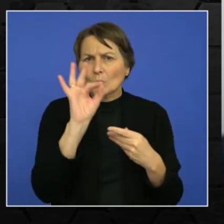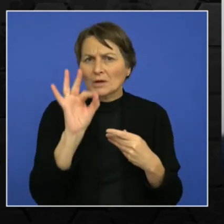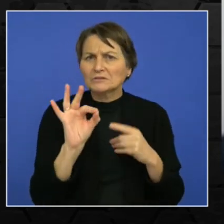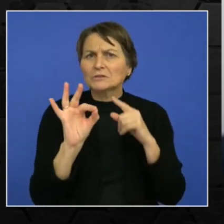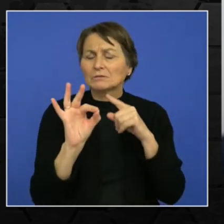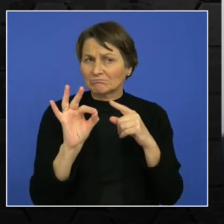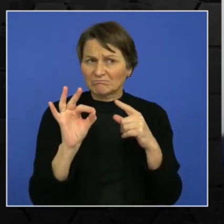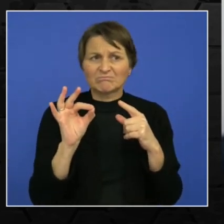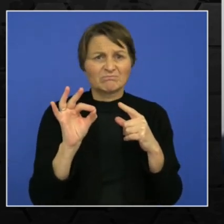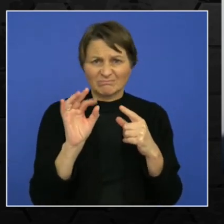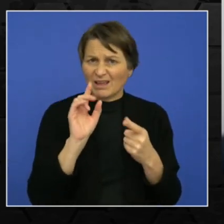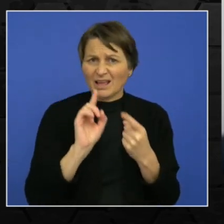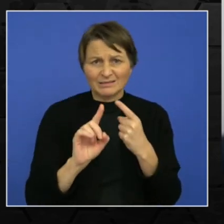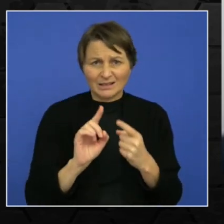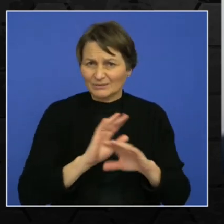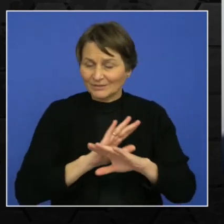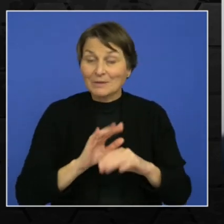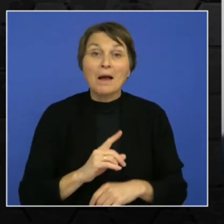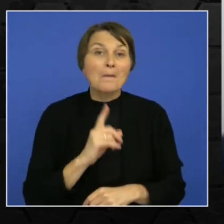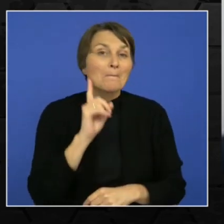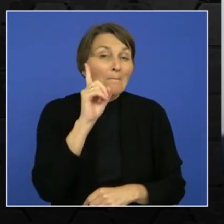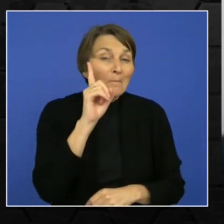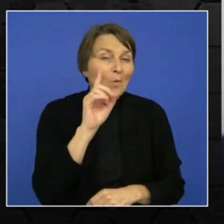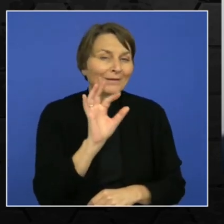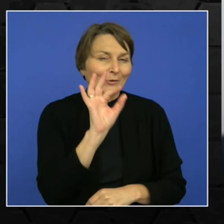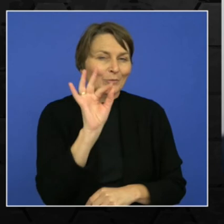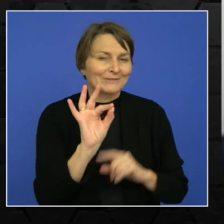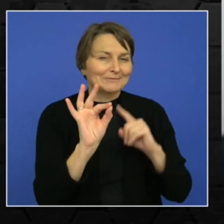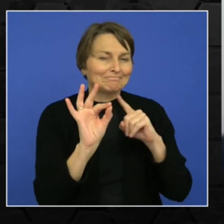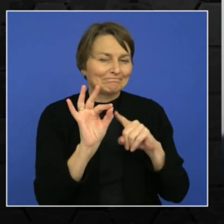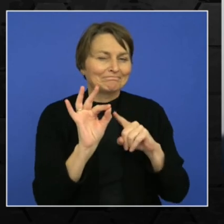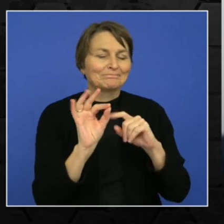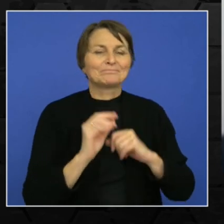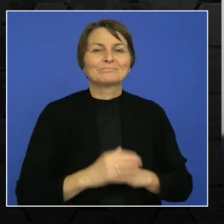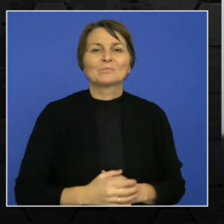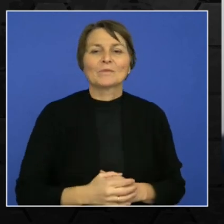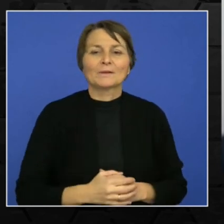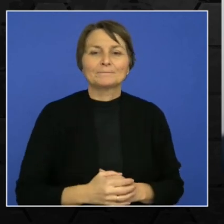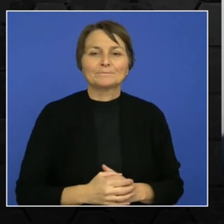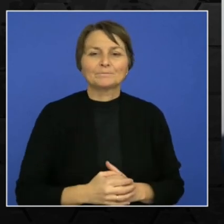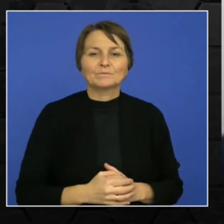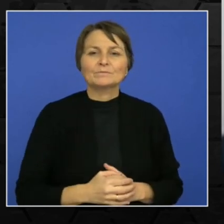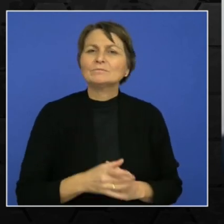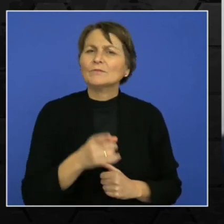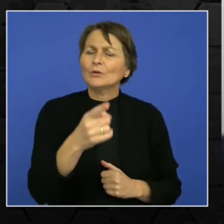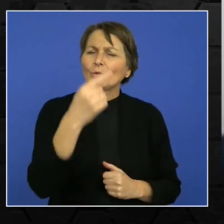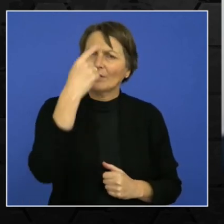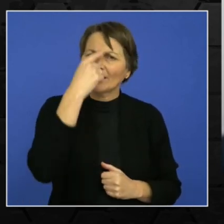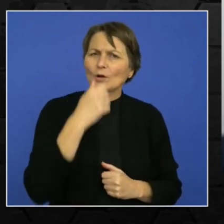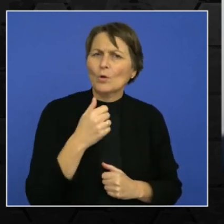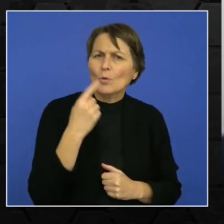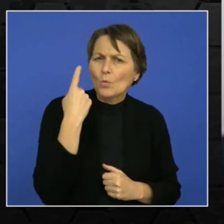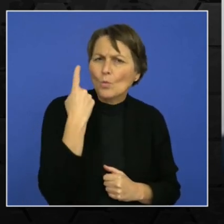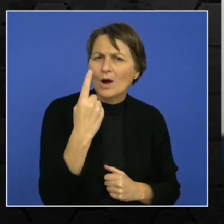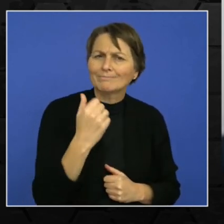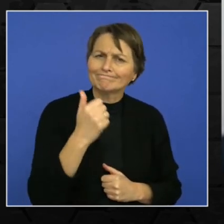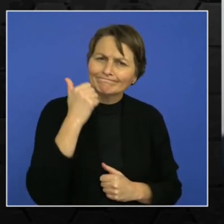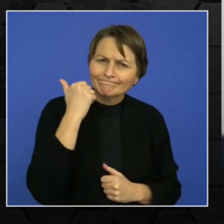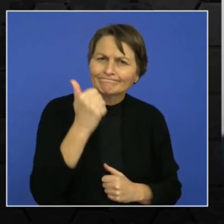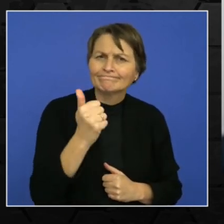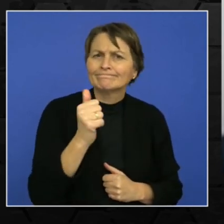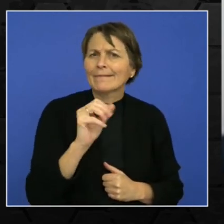question. Okay. So what is one application that you think that is